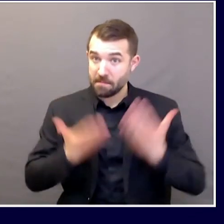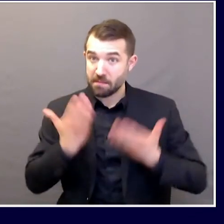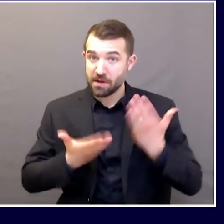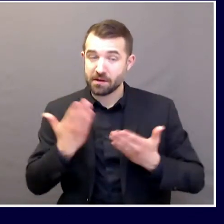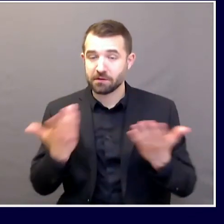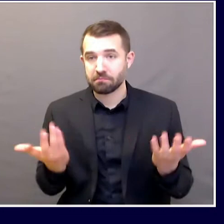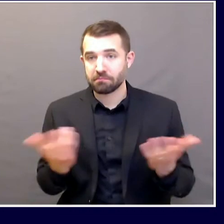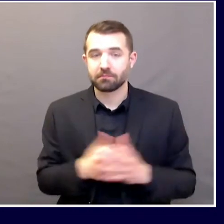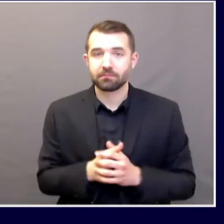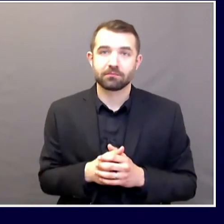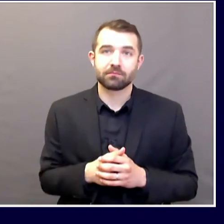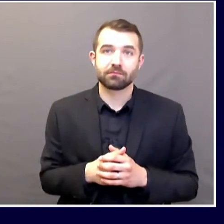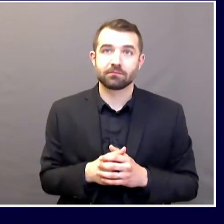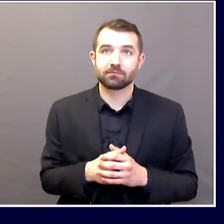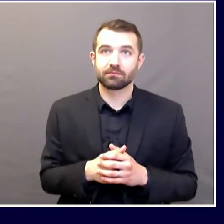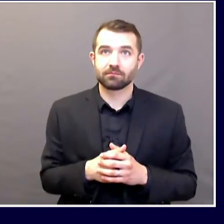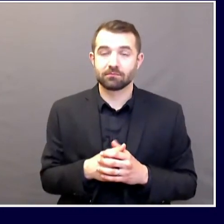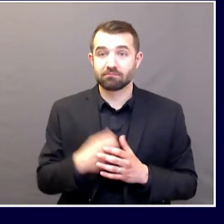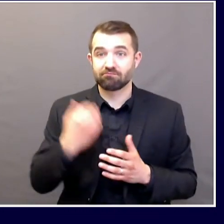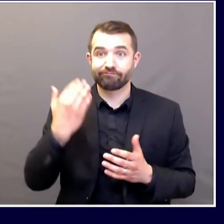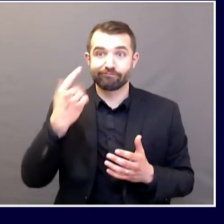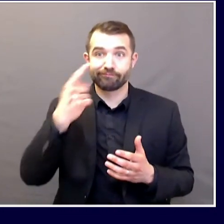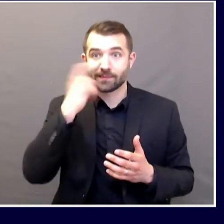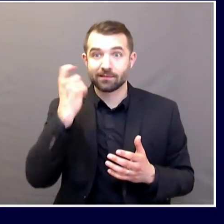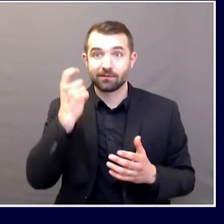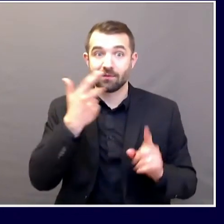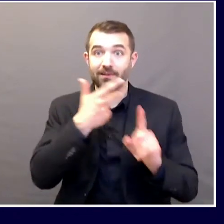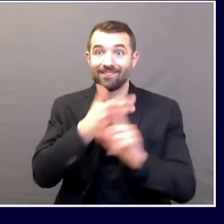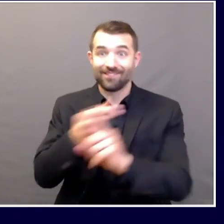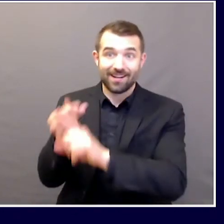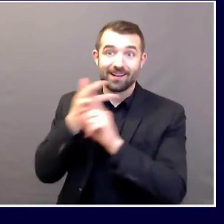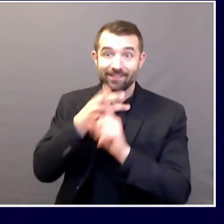vaccine doses that have been allocated have been to older residents. Did I hear